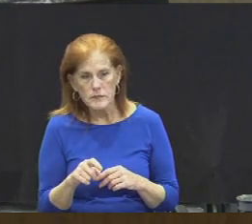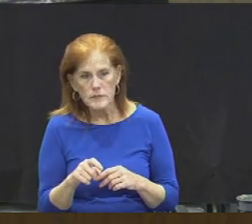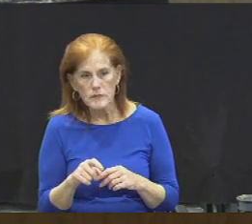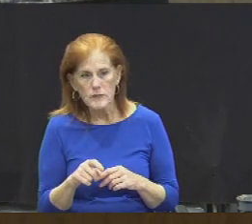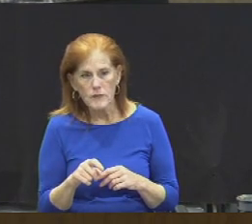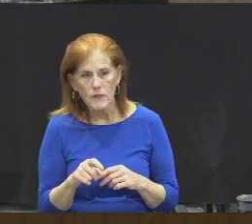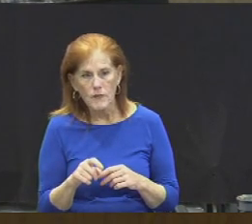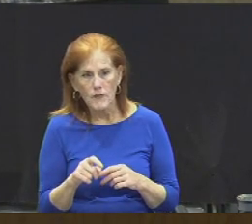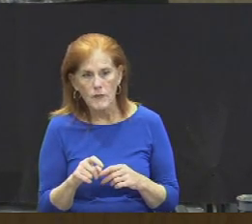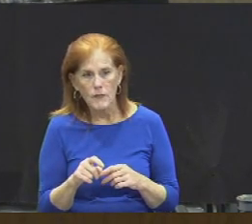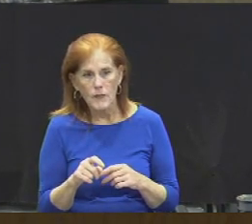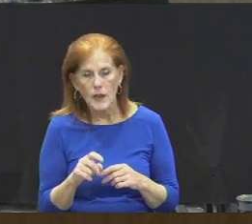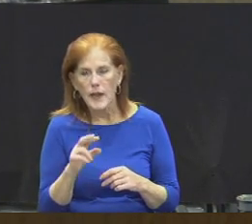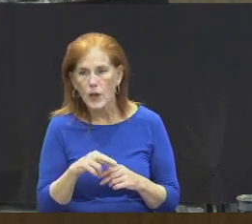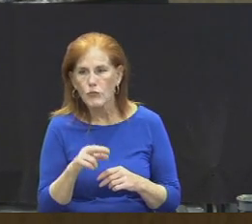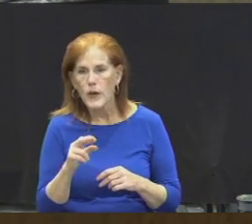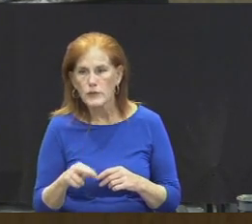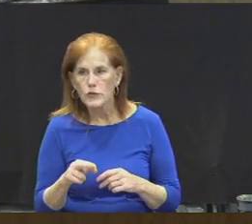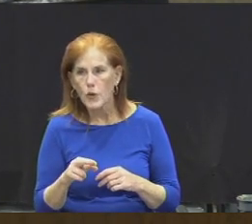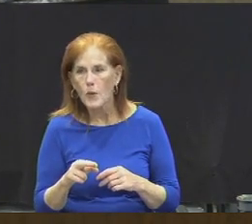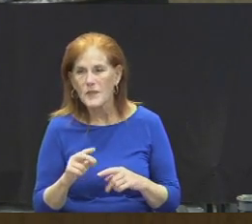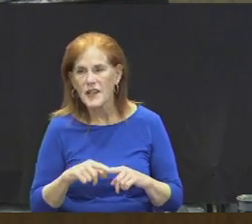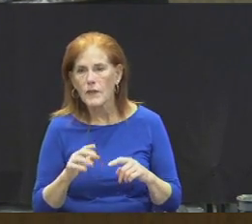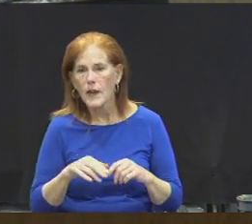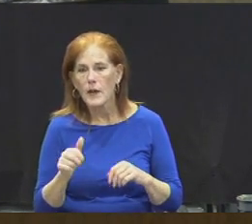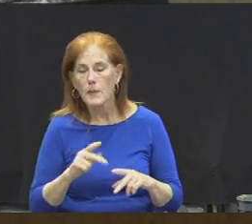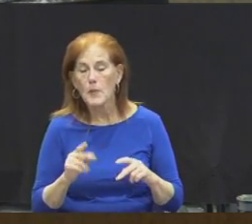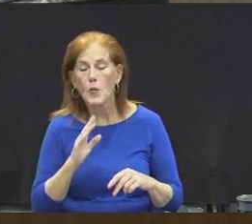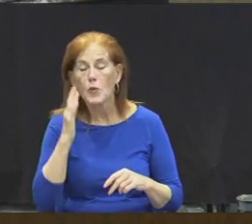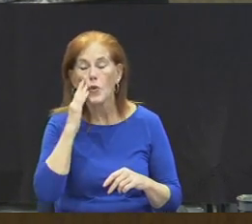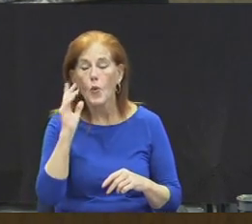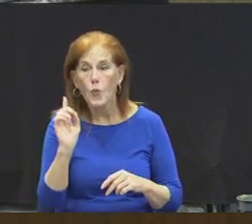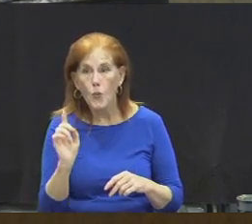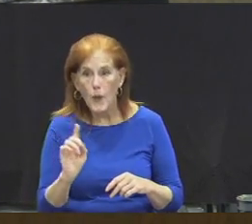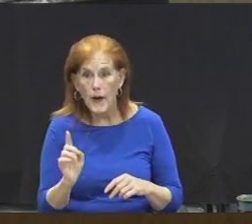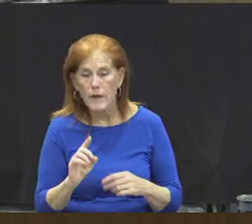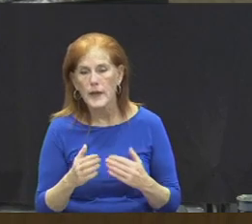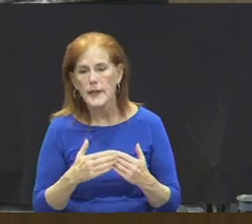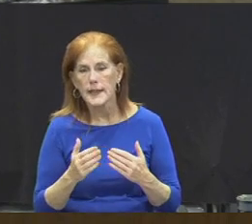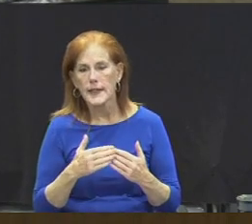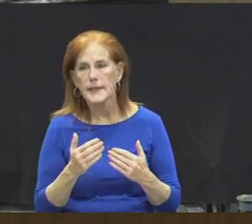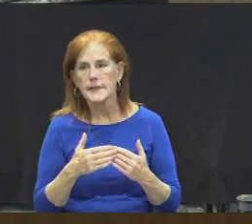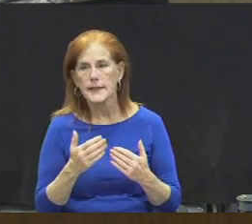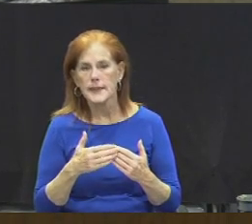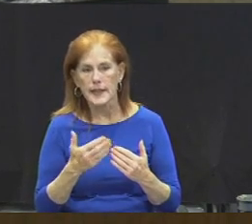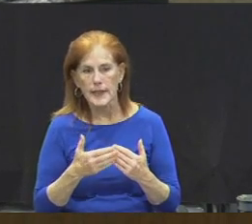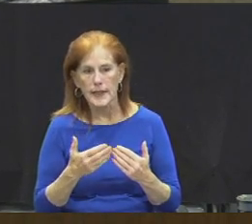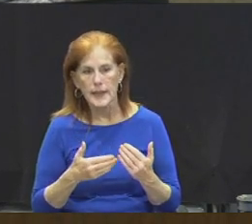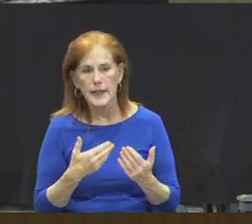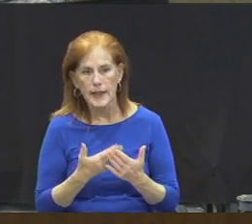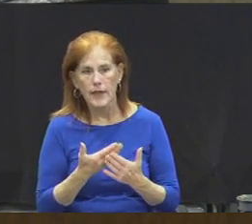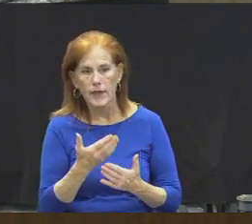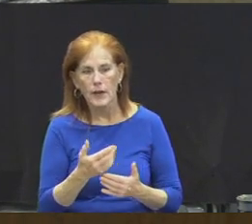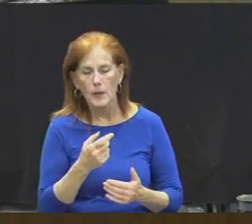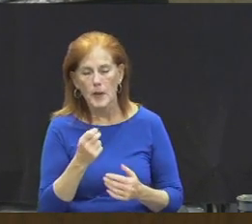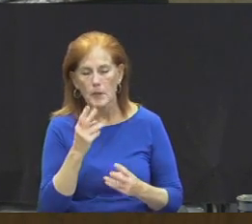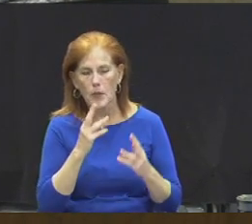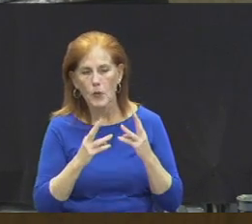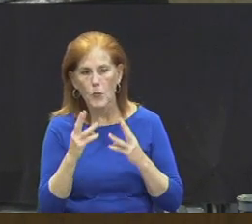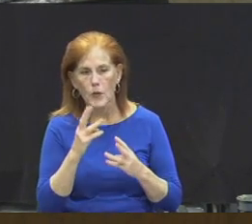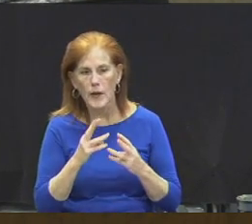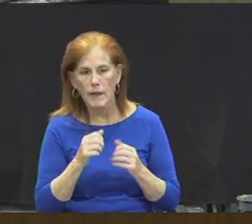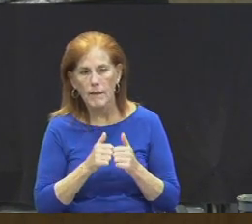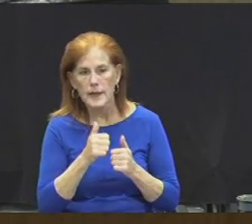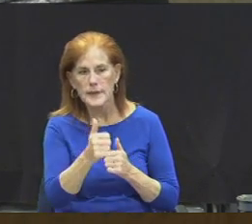adapted restrooms are going to know where they are and can get to them easily. I get concerned that